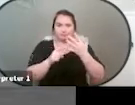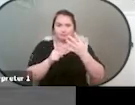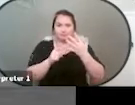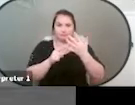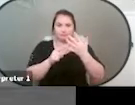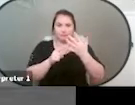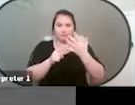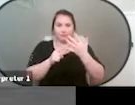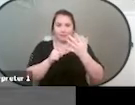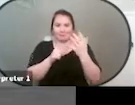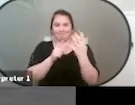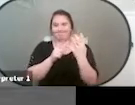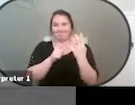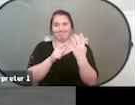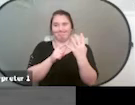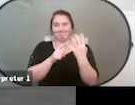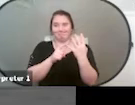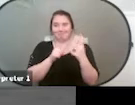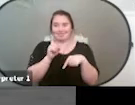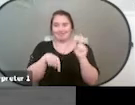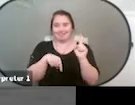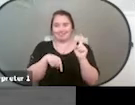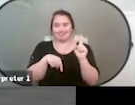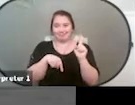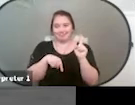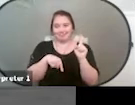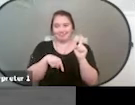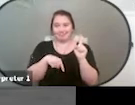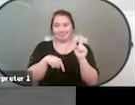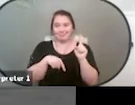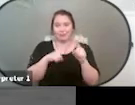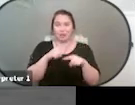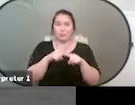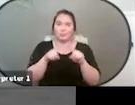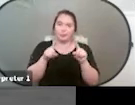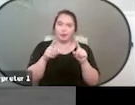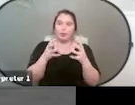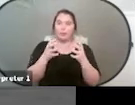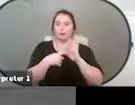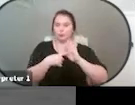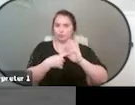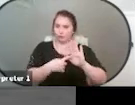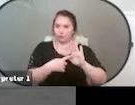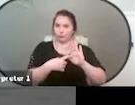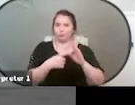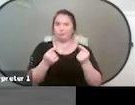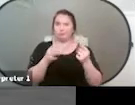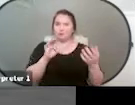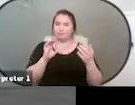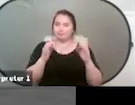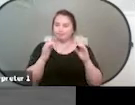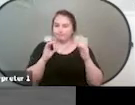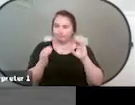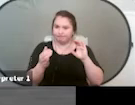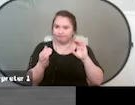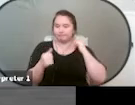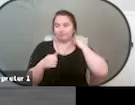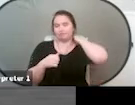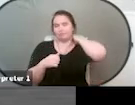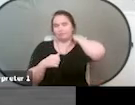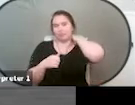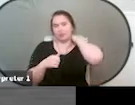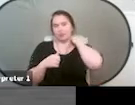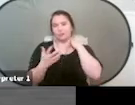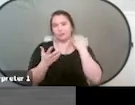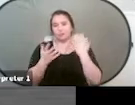that option 4 really isn't feasible, but just wanted to kind of show the comparison of what that would be.